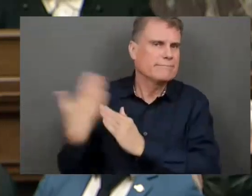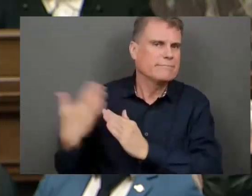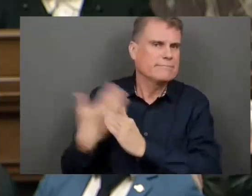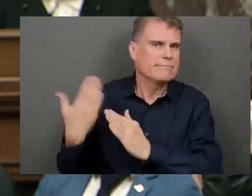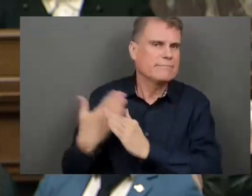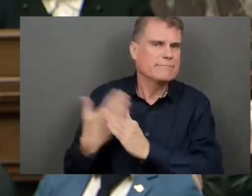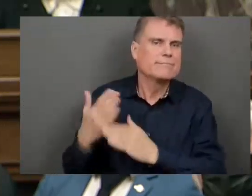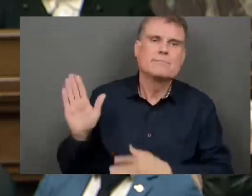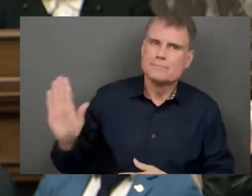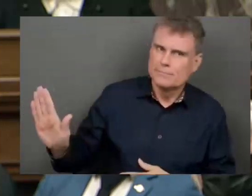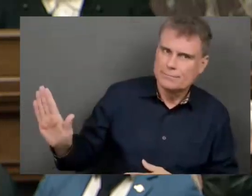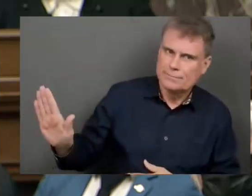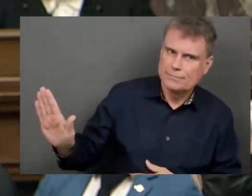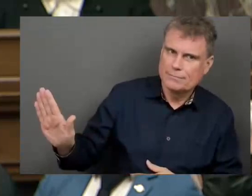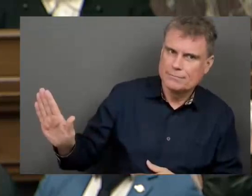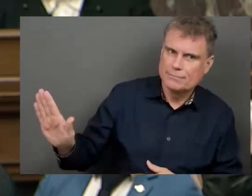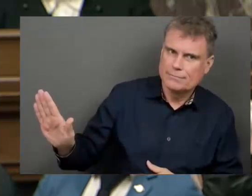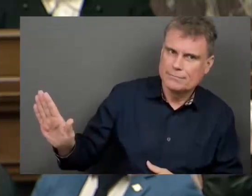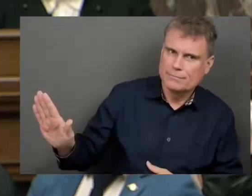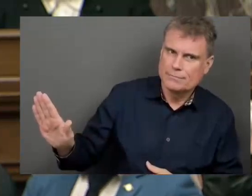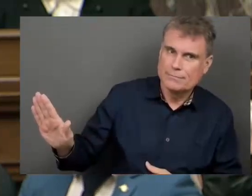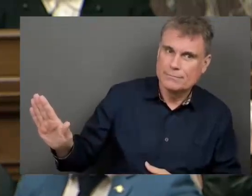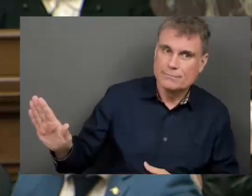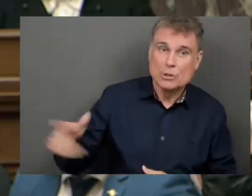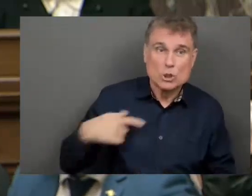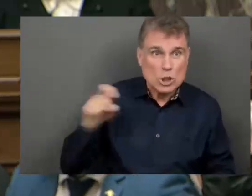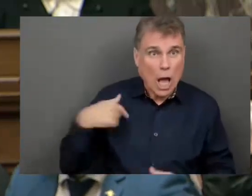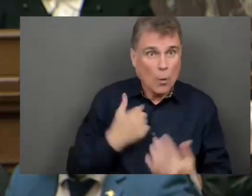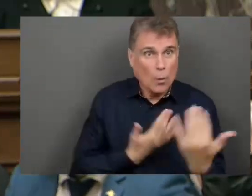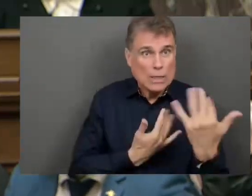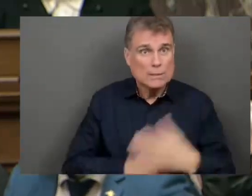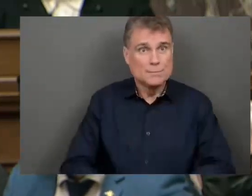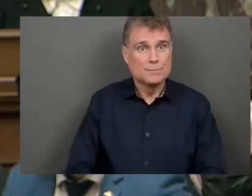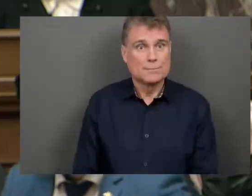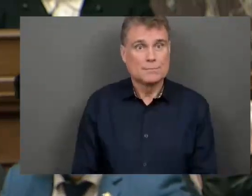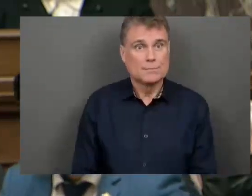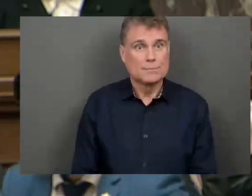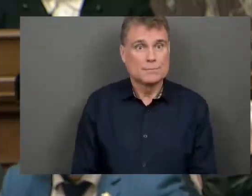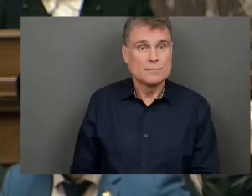Shall I wait please. for the members to stop heckling, Mr. Speaker?